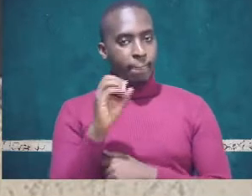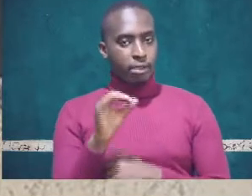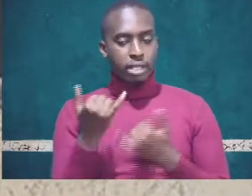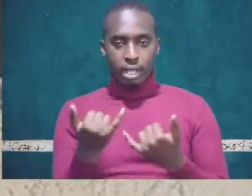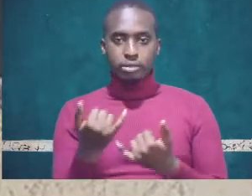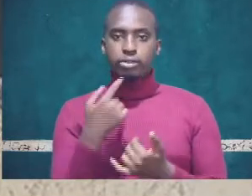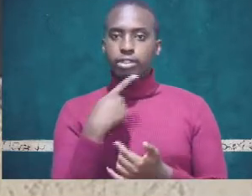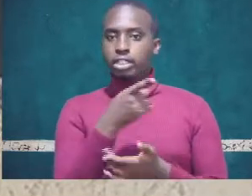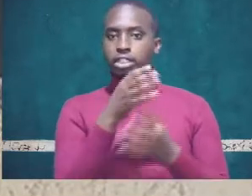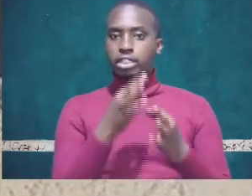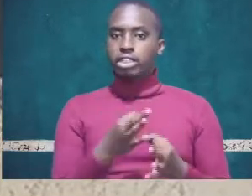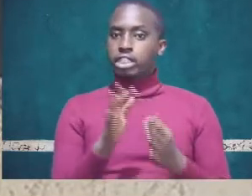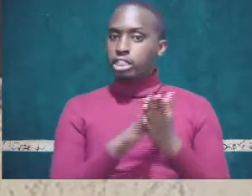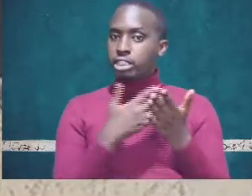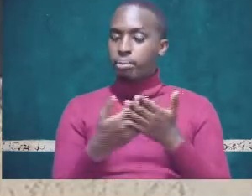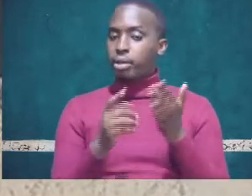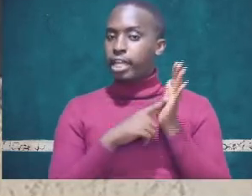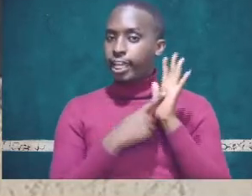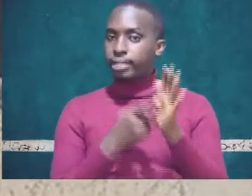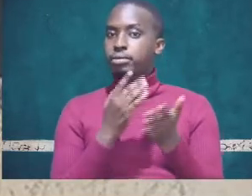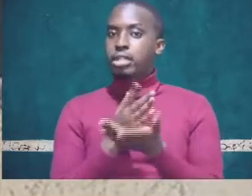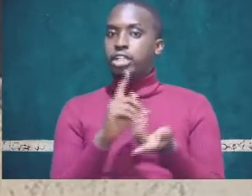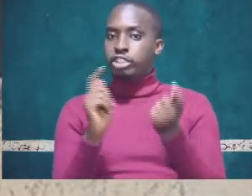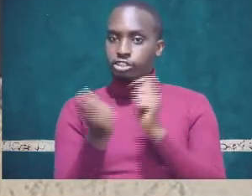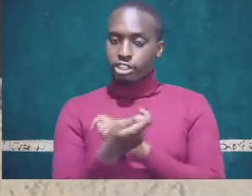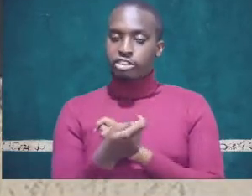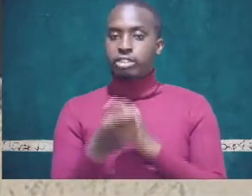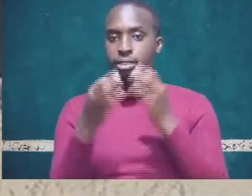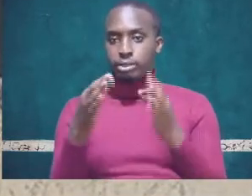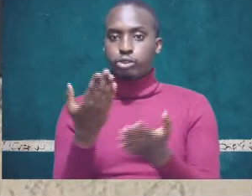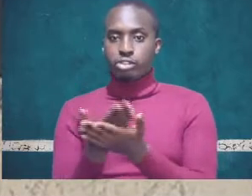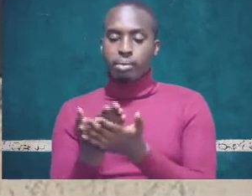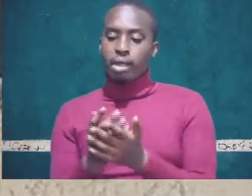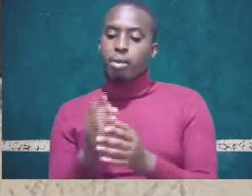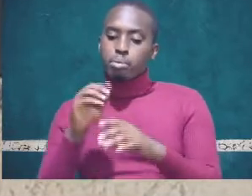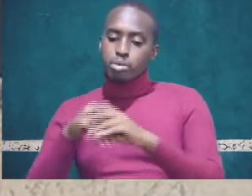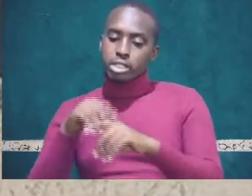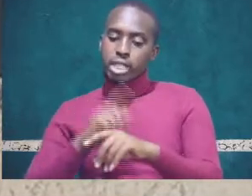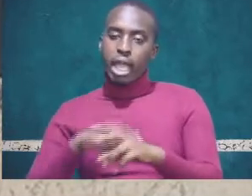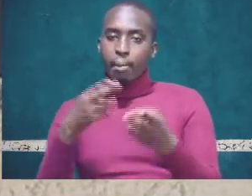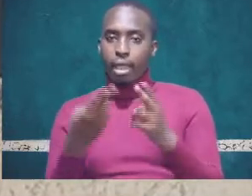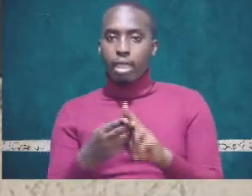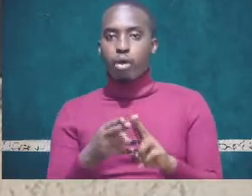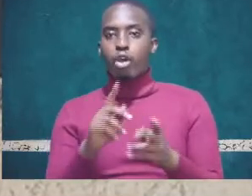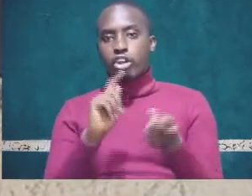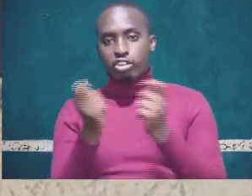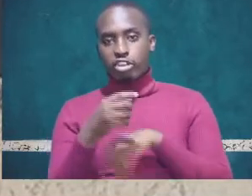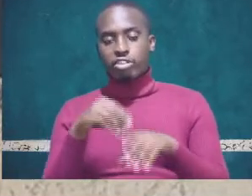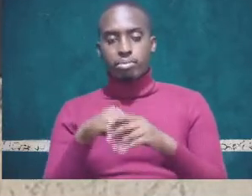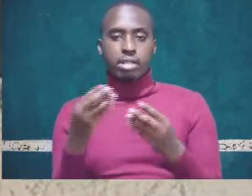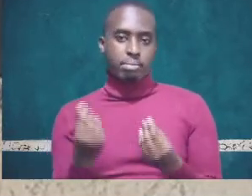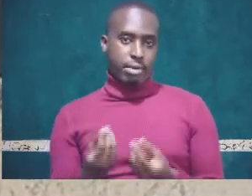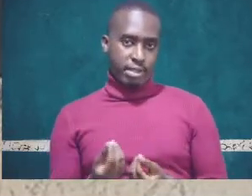this schedule will represent or there is a change in quantity demanded due to a change in price, due to